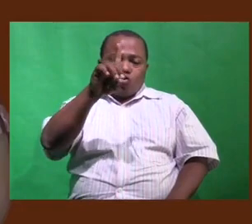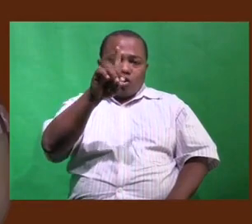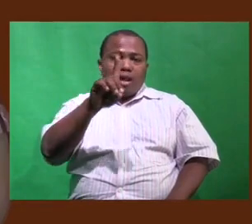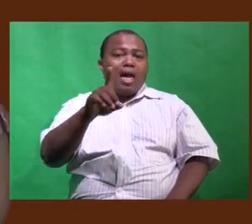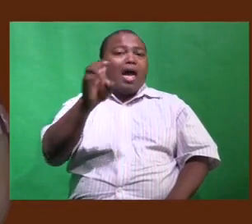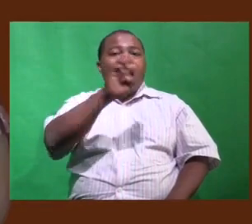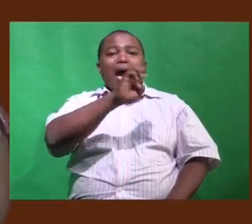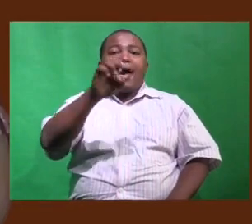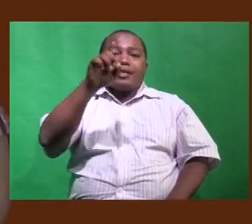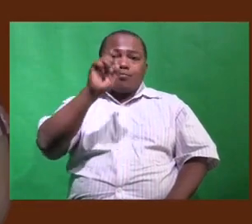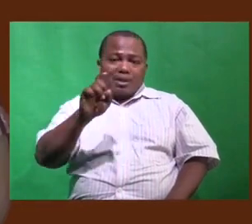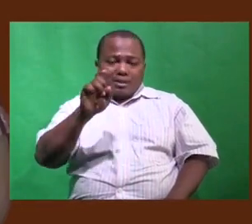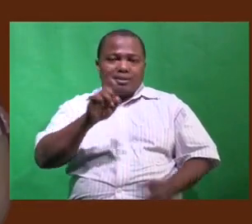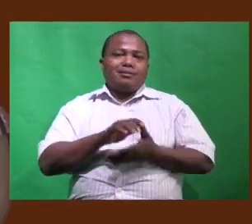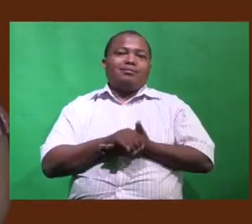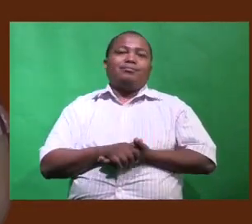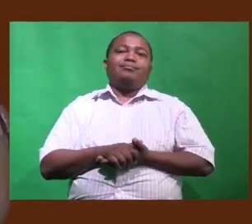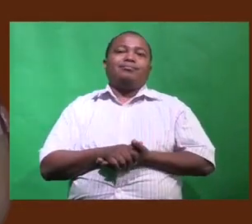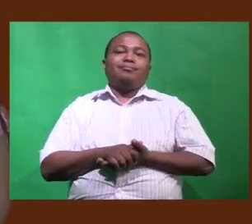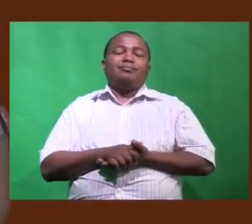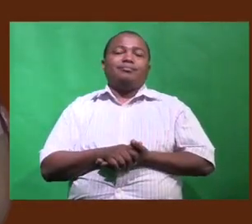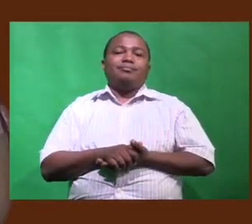and prepaid revenue.